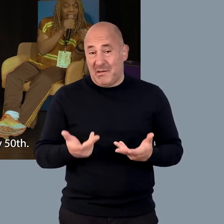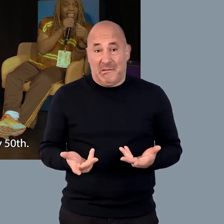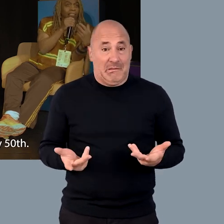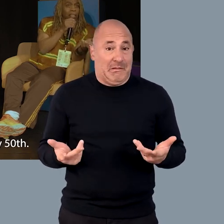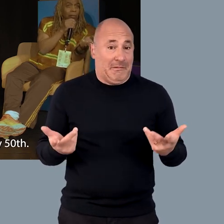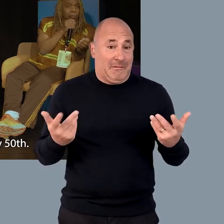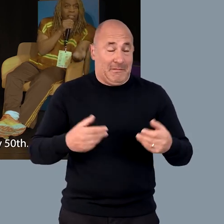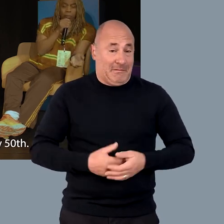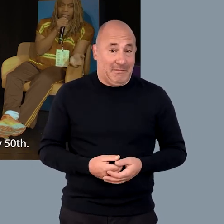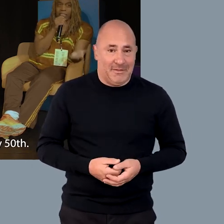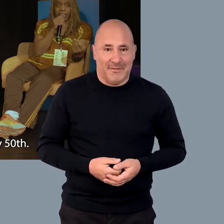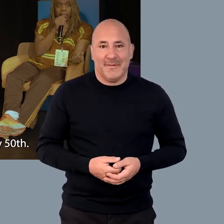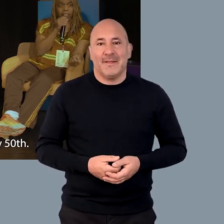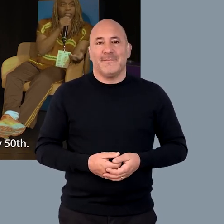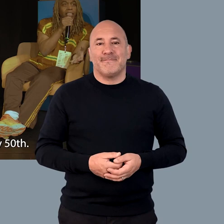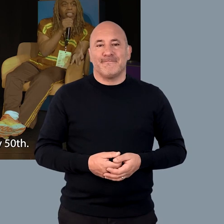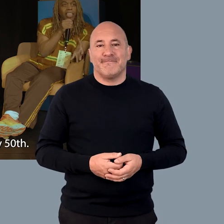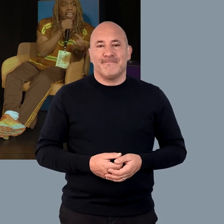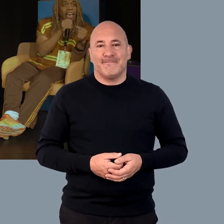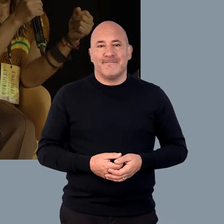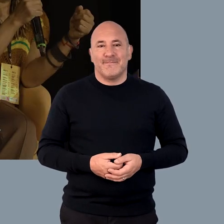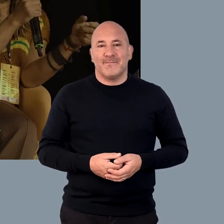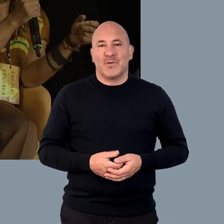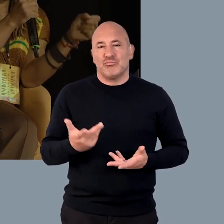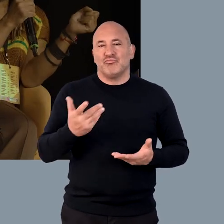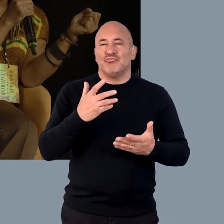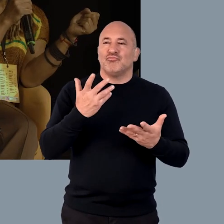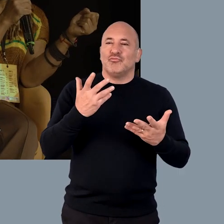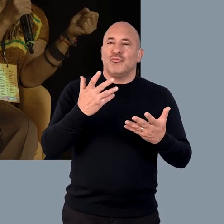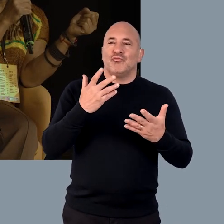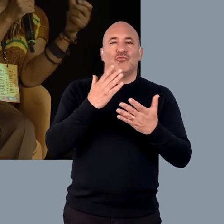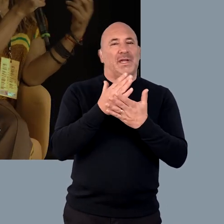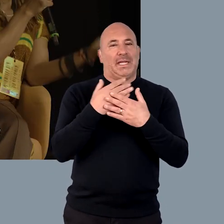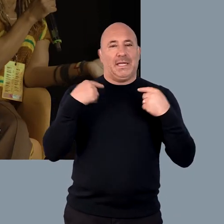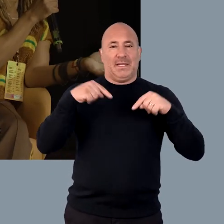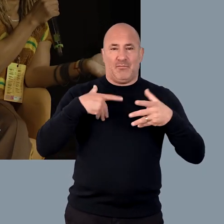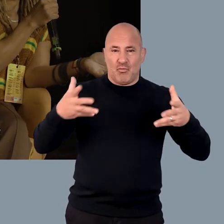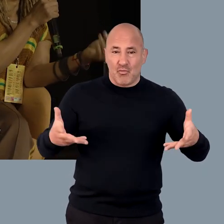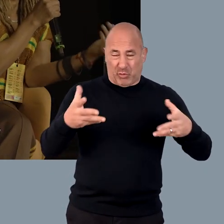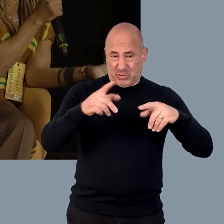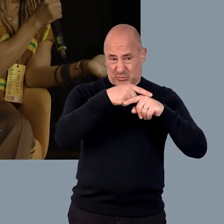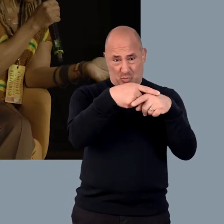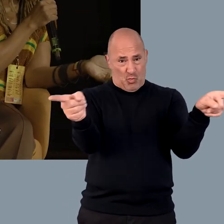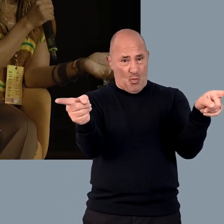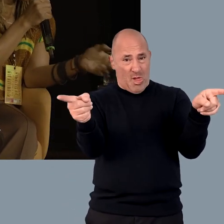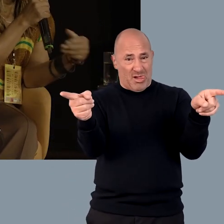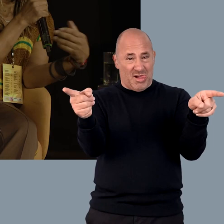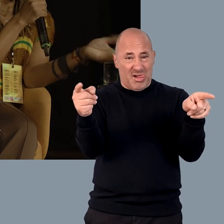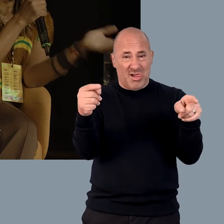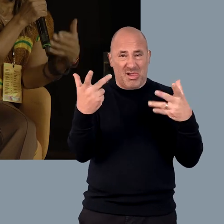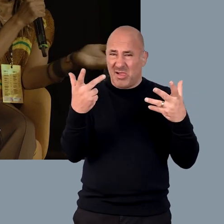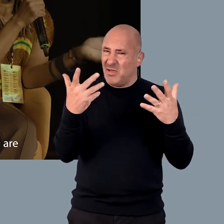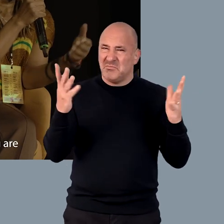first play, even though I don't know what it is now, my 50th. And so, um, so really, I'm here to encourage that